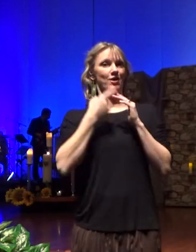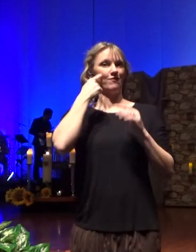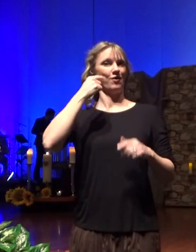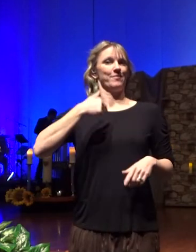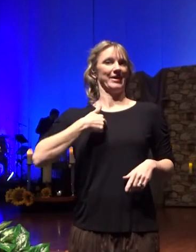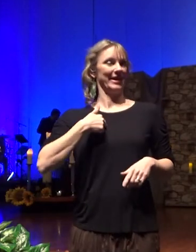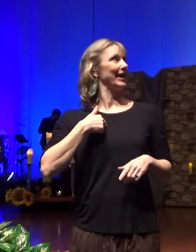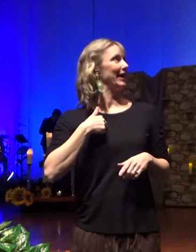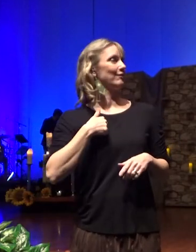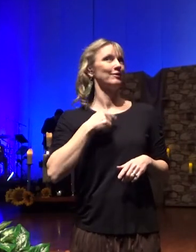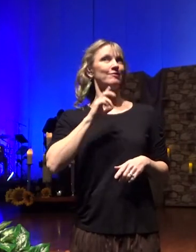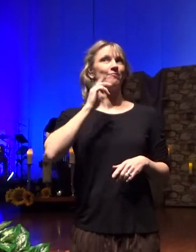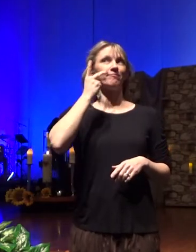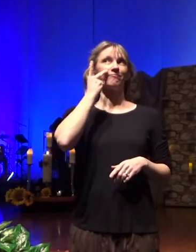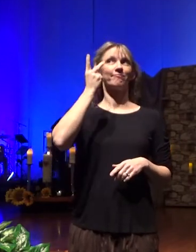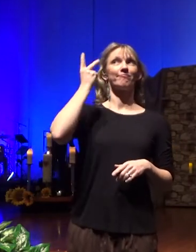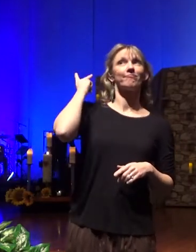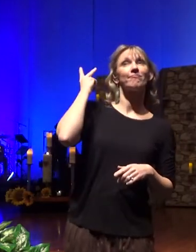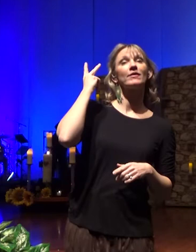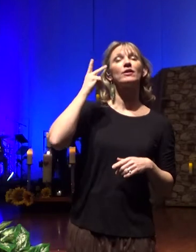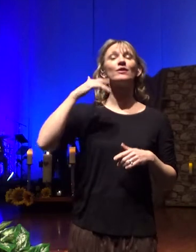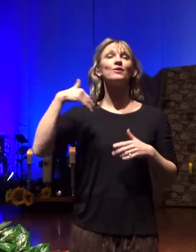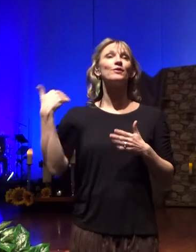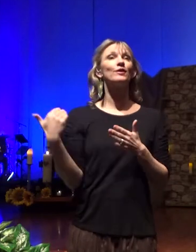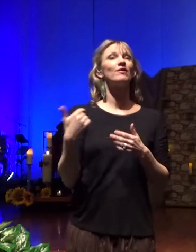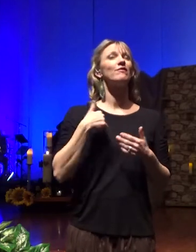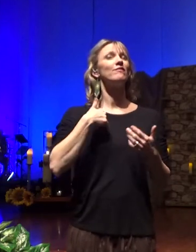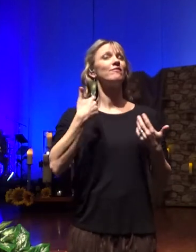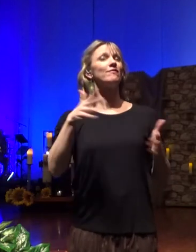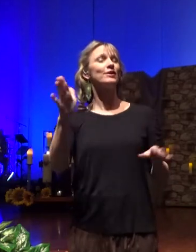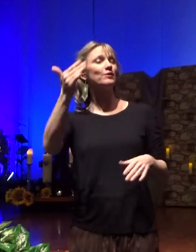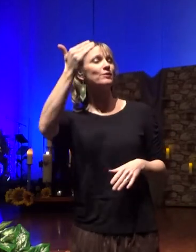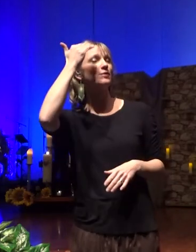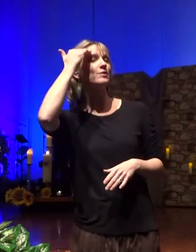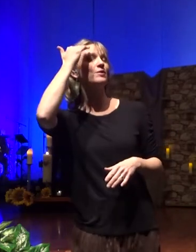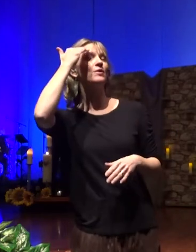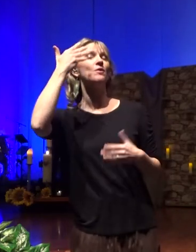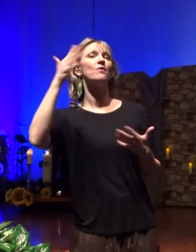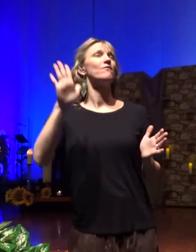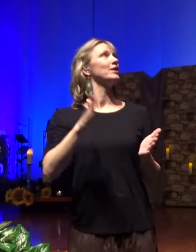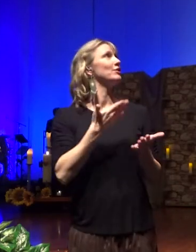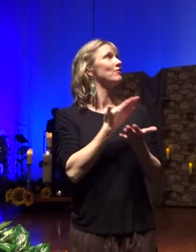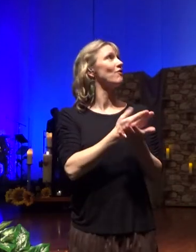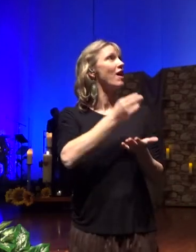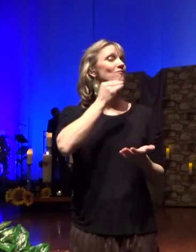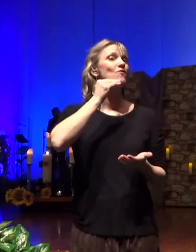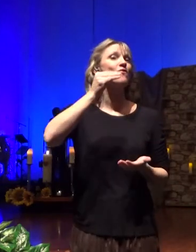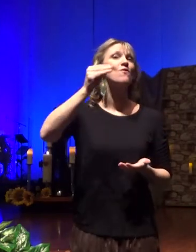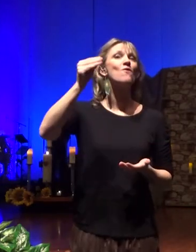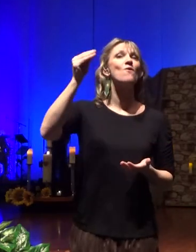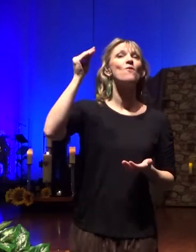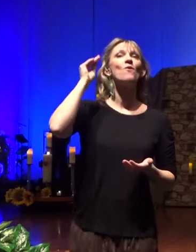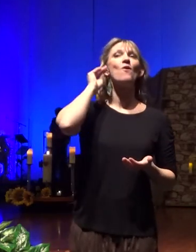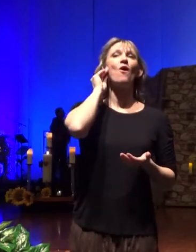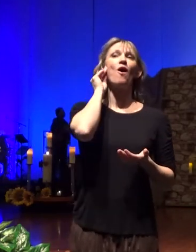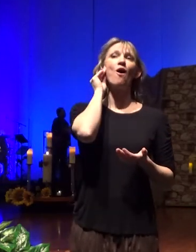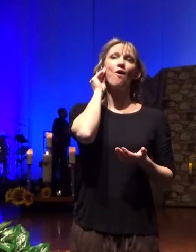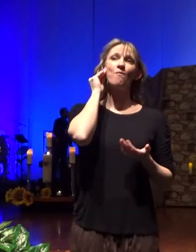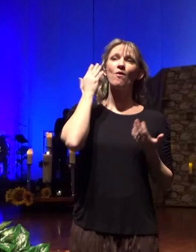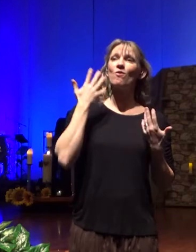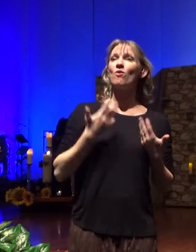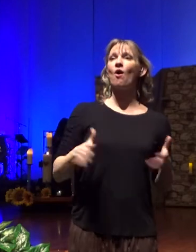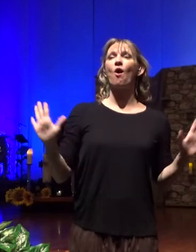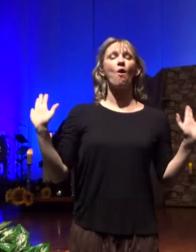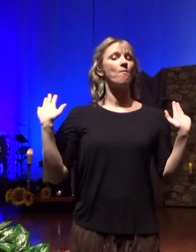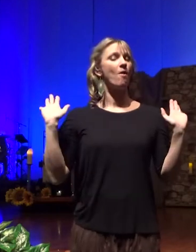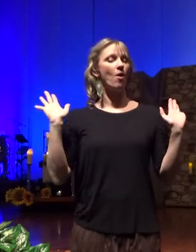all started for me. I knew I was home, no